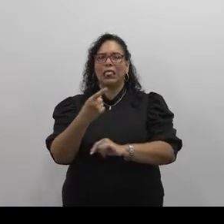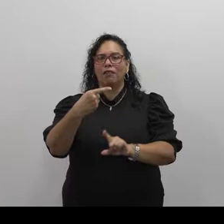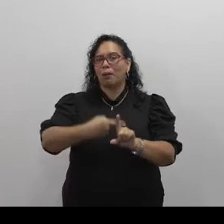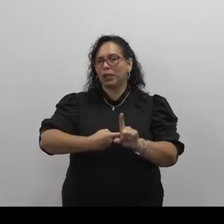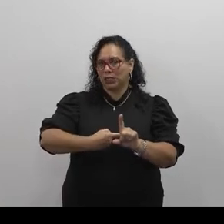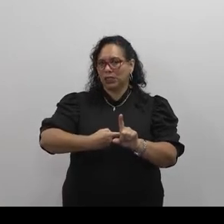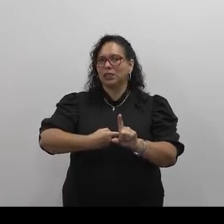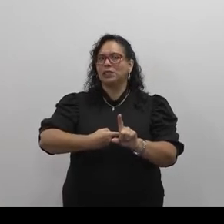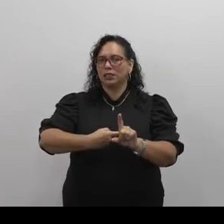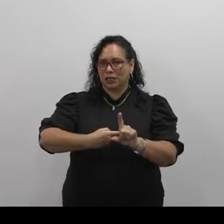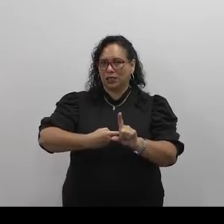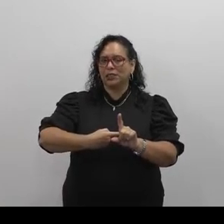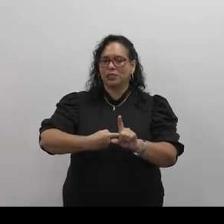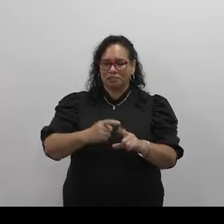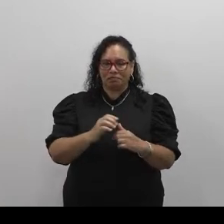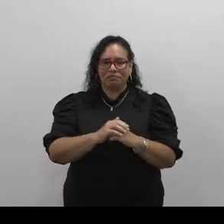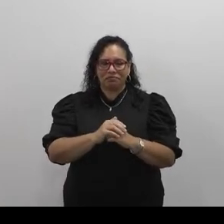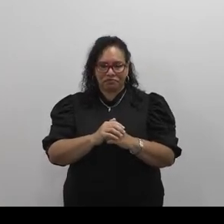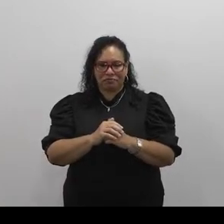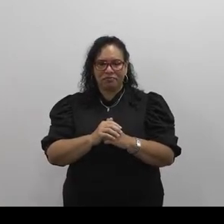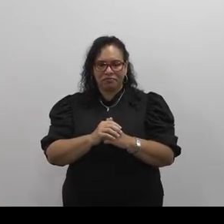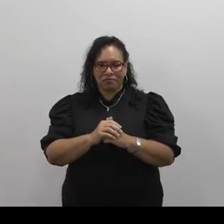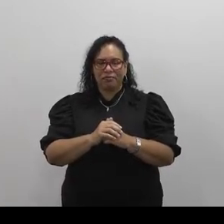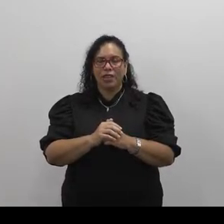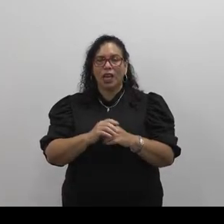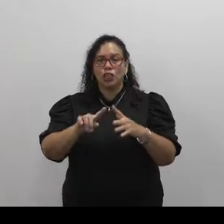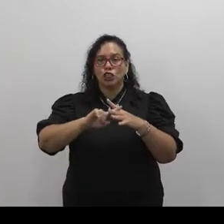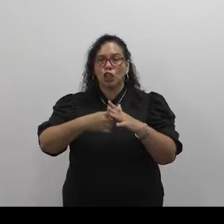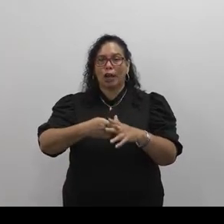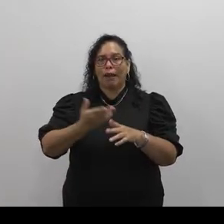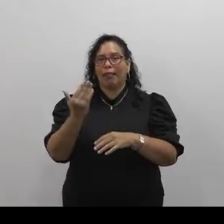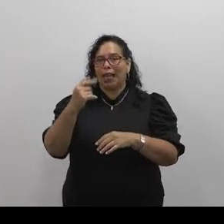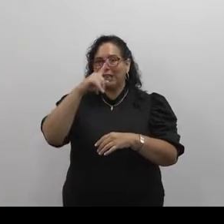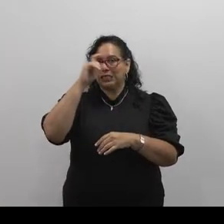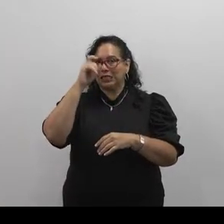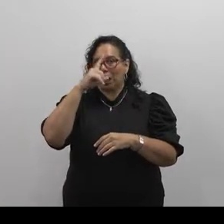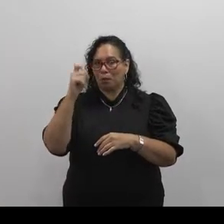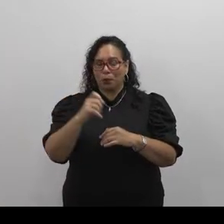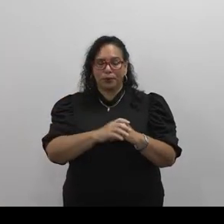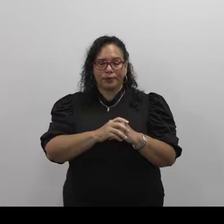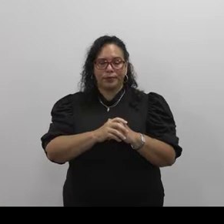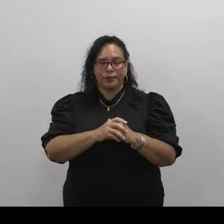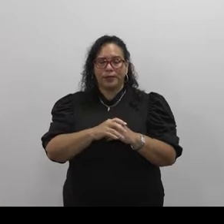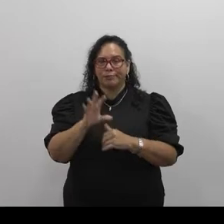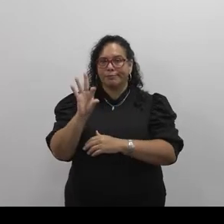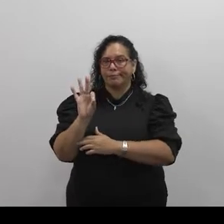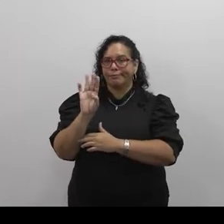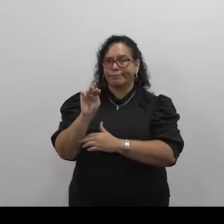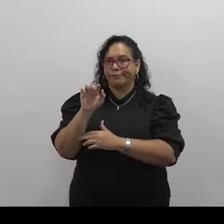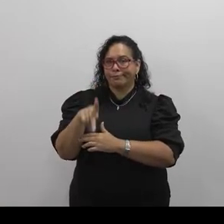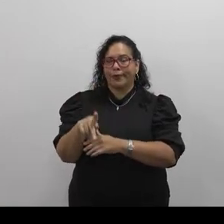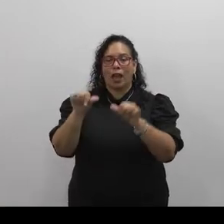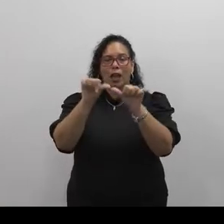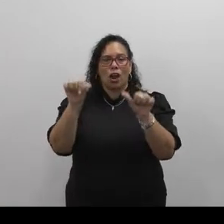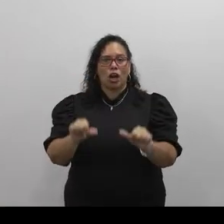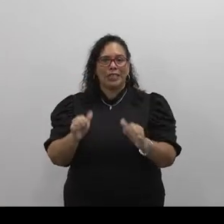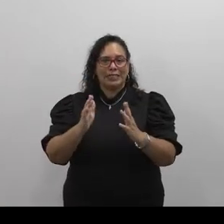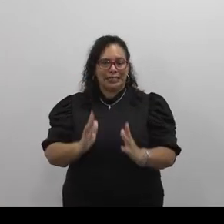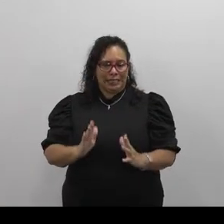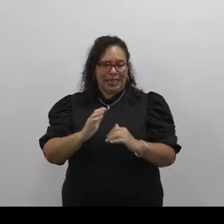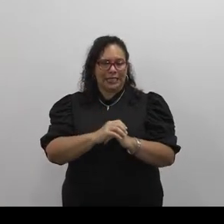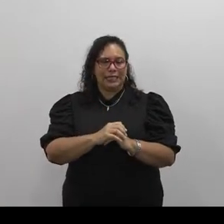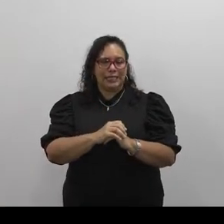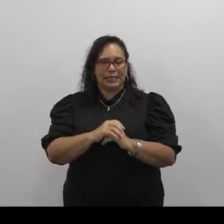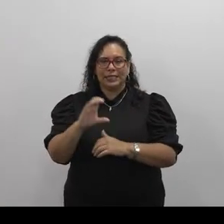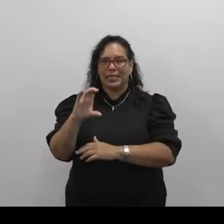change got us to where we are today. We started last summer in earnest with the facility master plan architect, who's Canon Design,